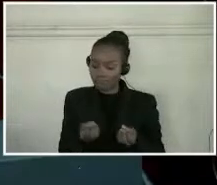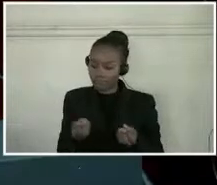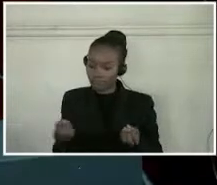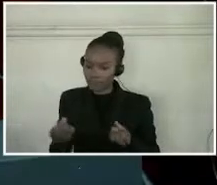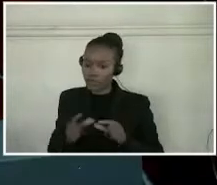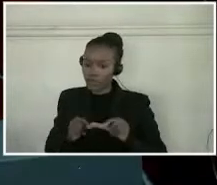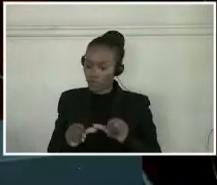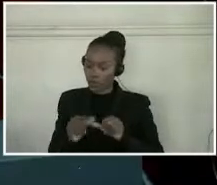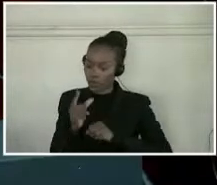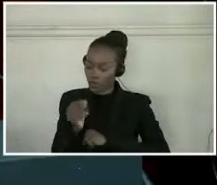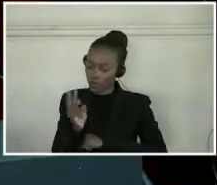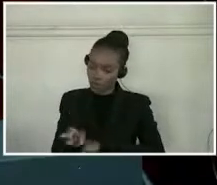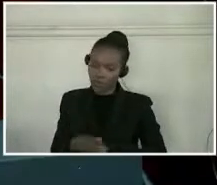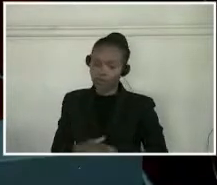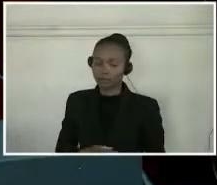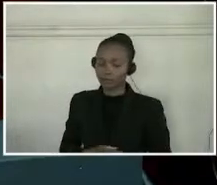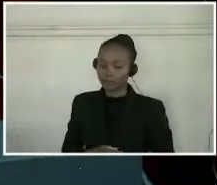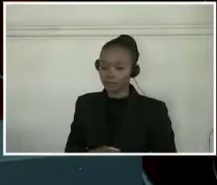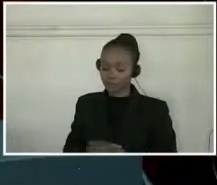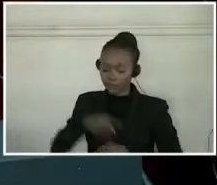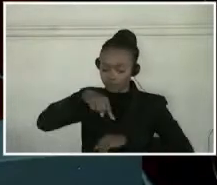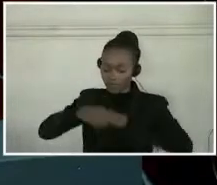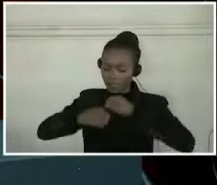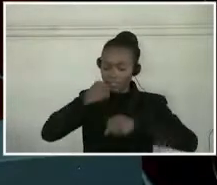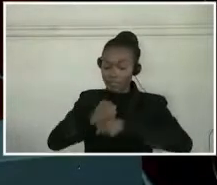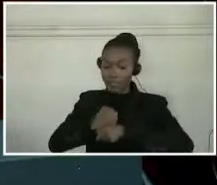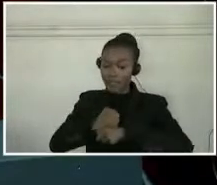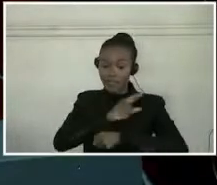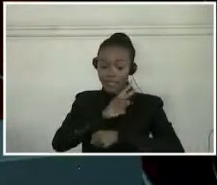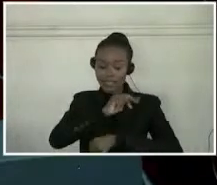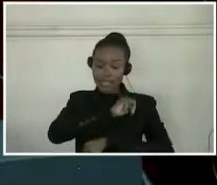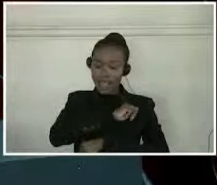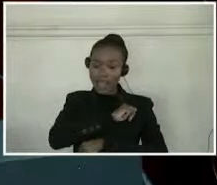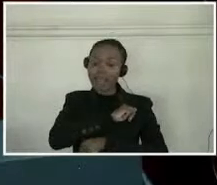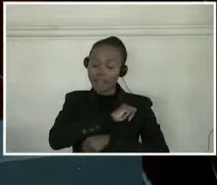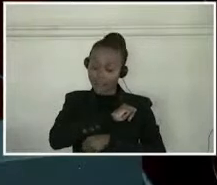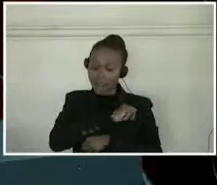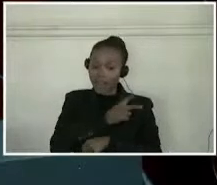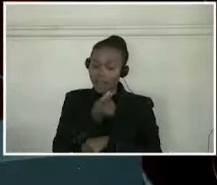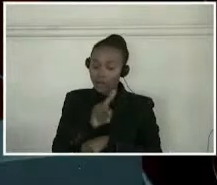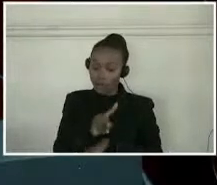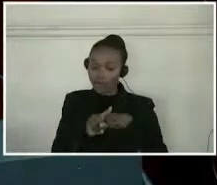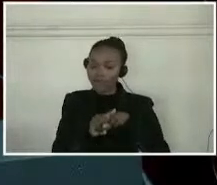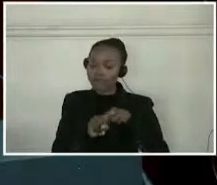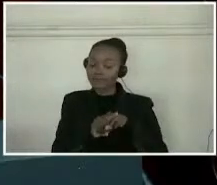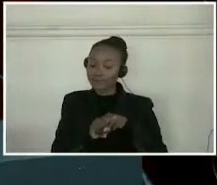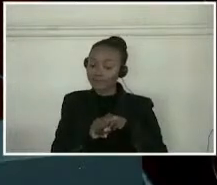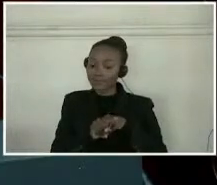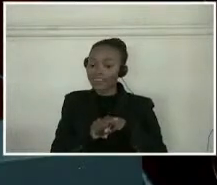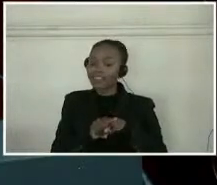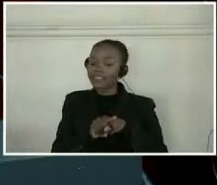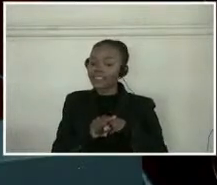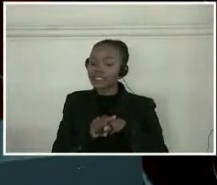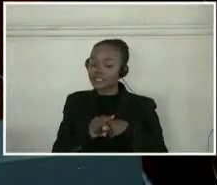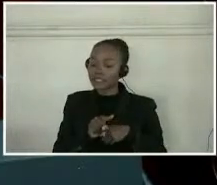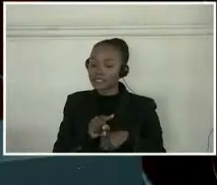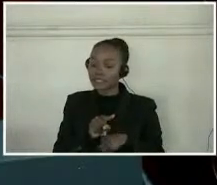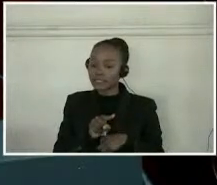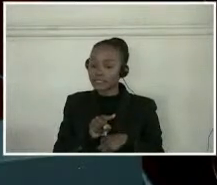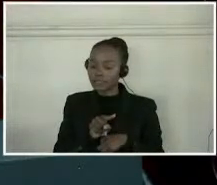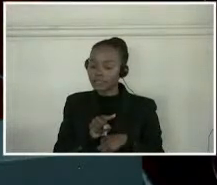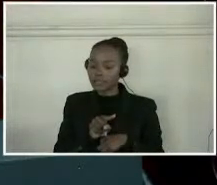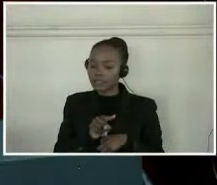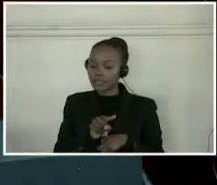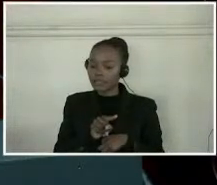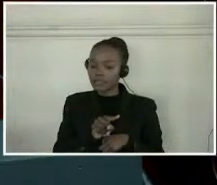this year the western united archives will end of all to expand its efforts in the preserving the